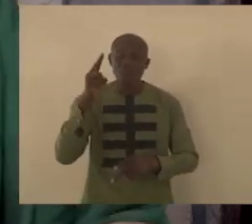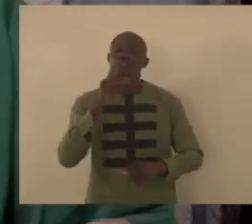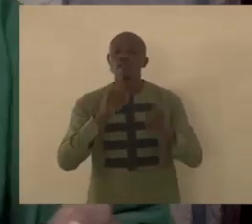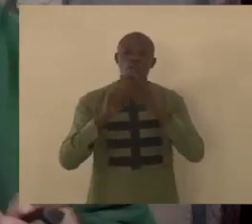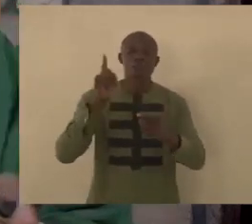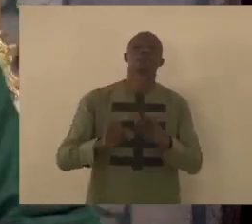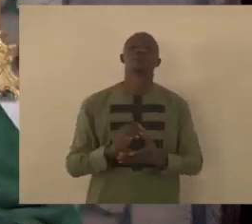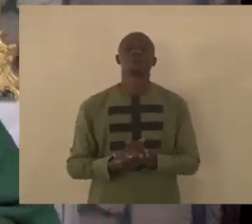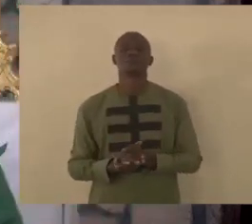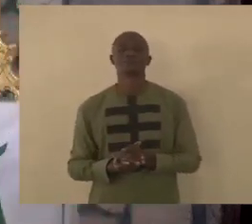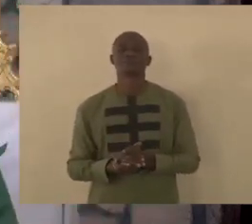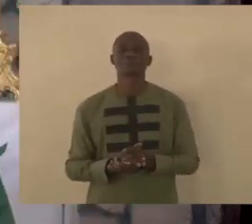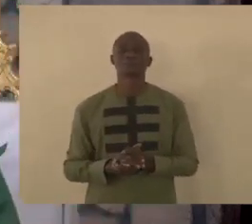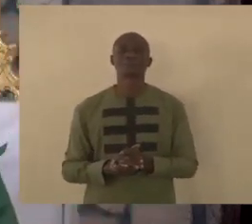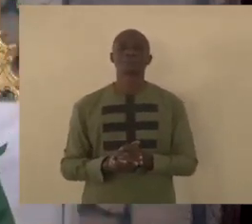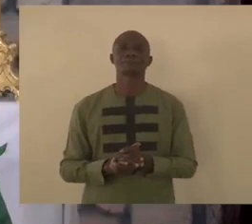to?